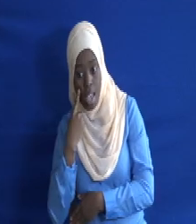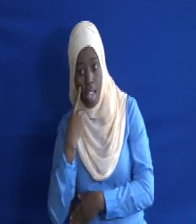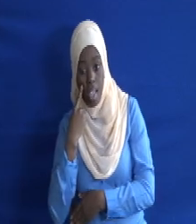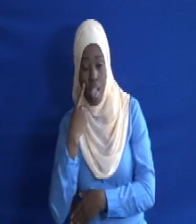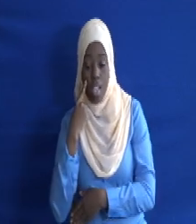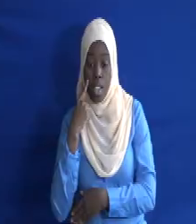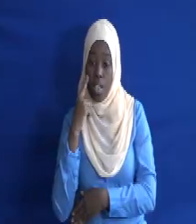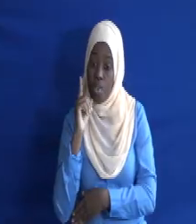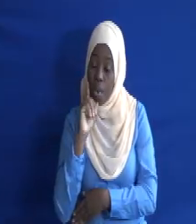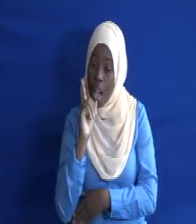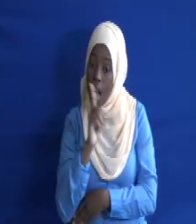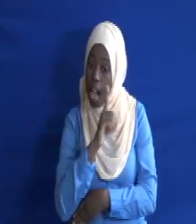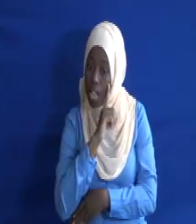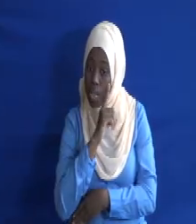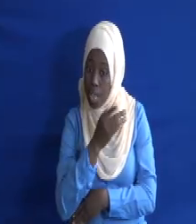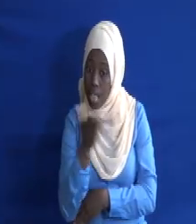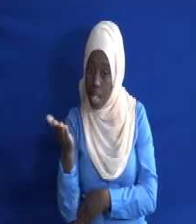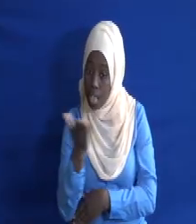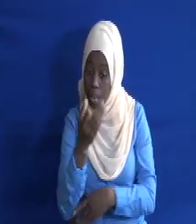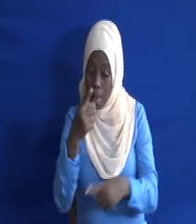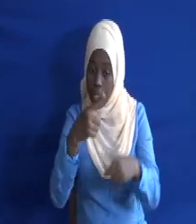to multiply them.